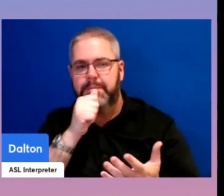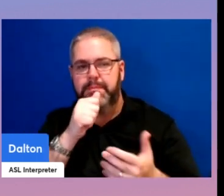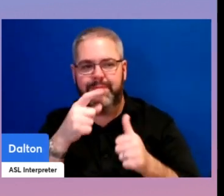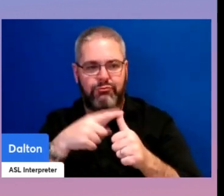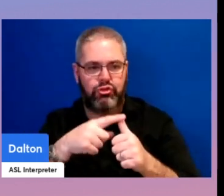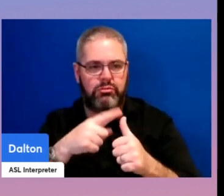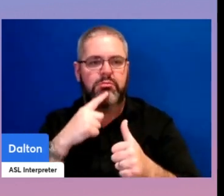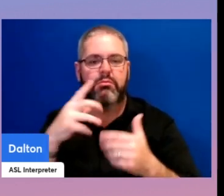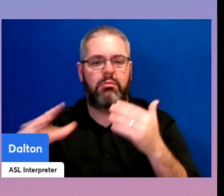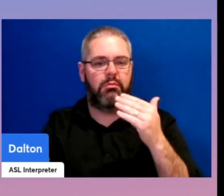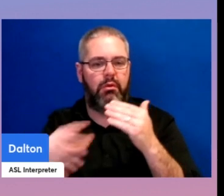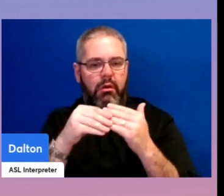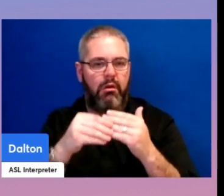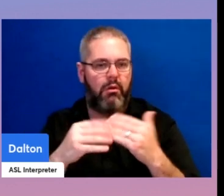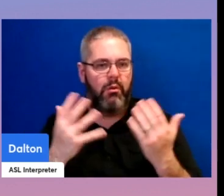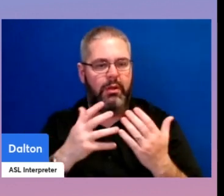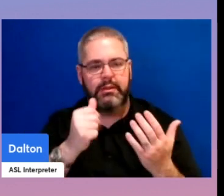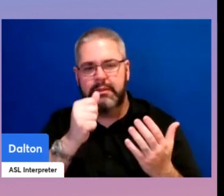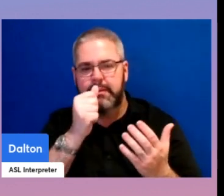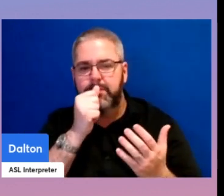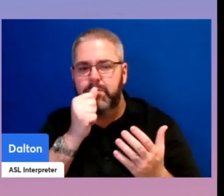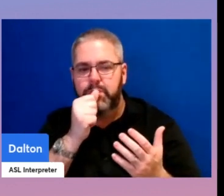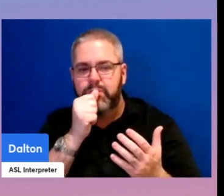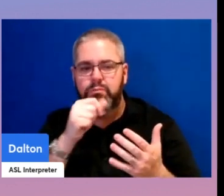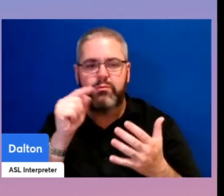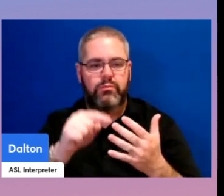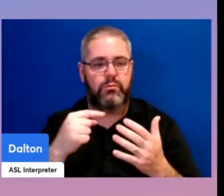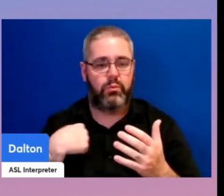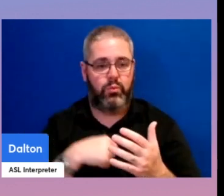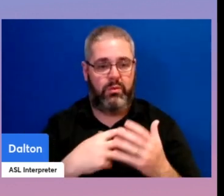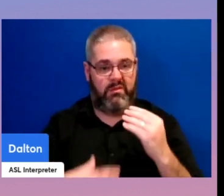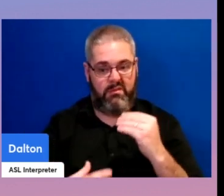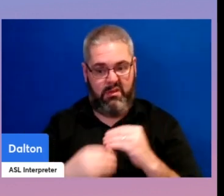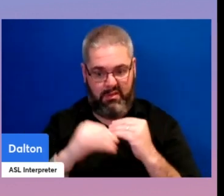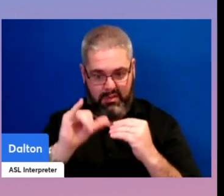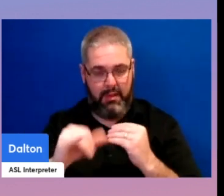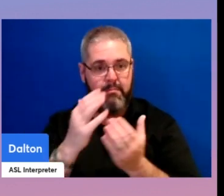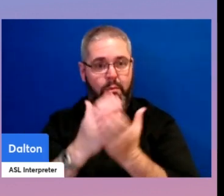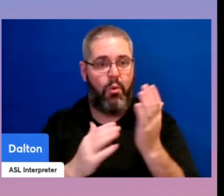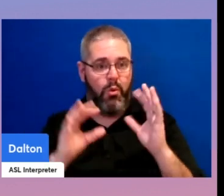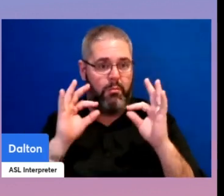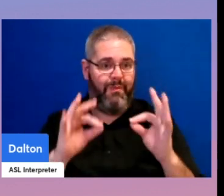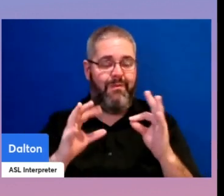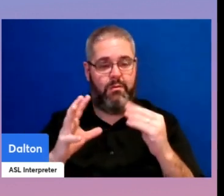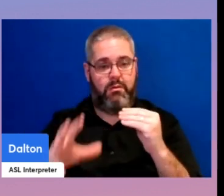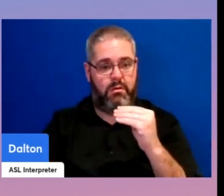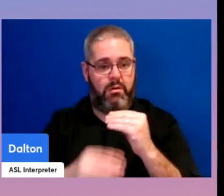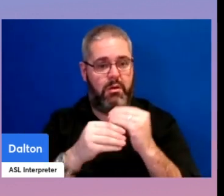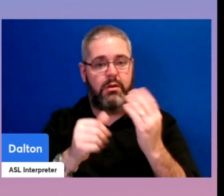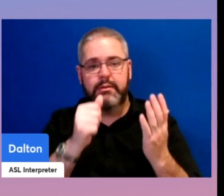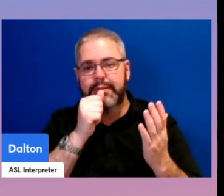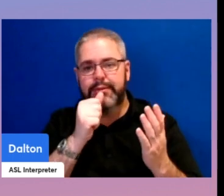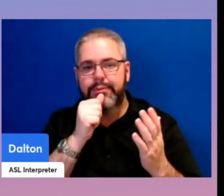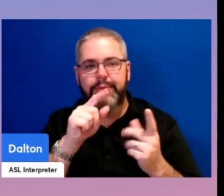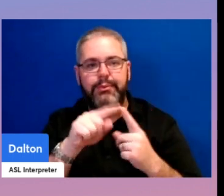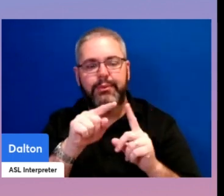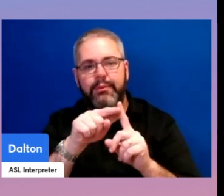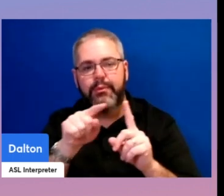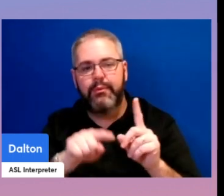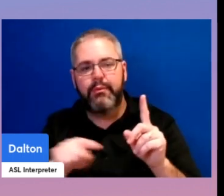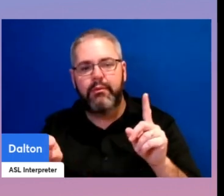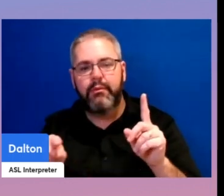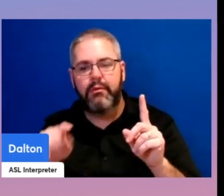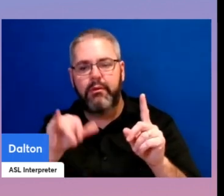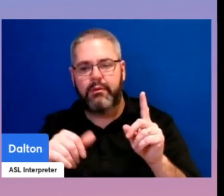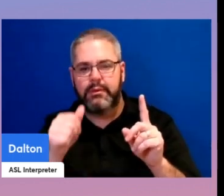a KVV2 secrets engine. We enable that and we would add a secret to that